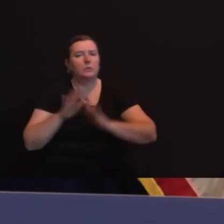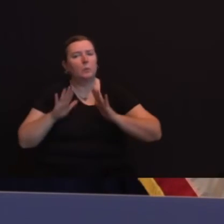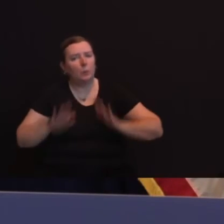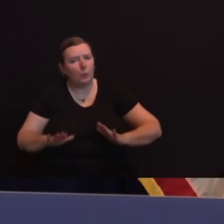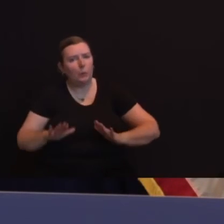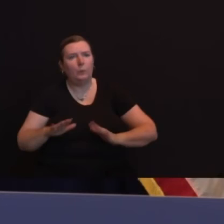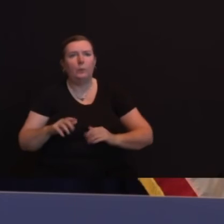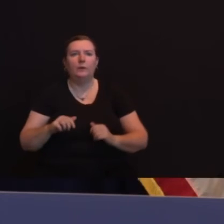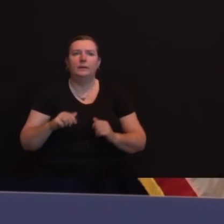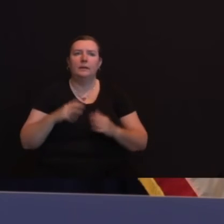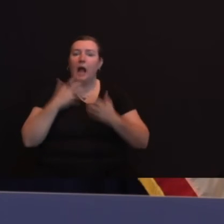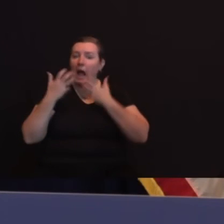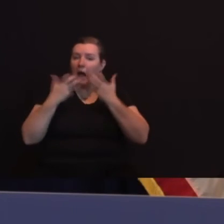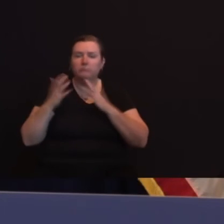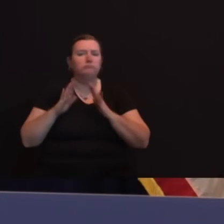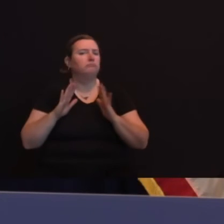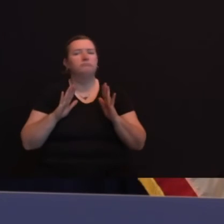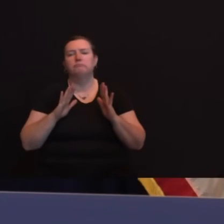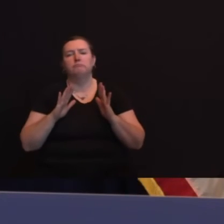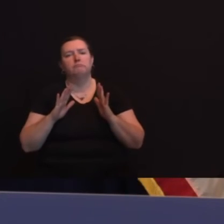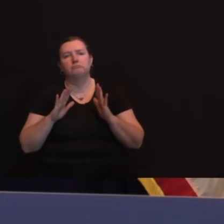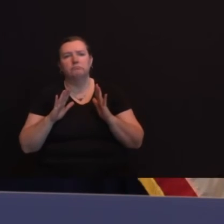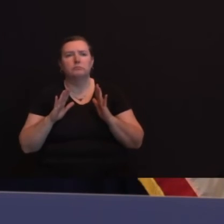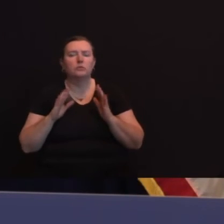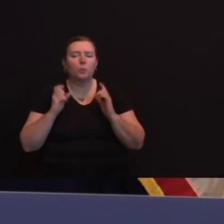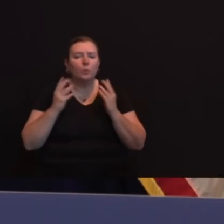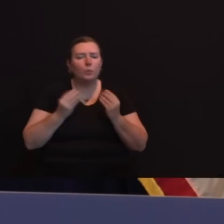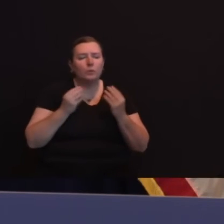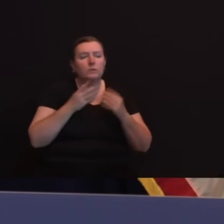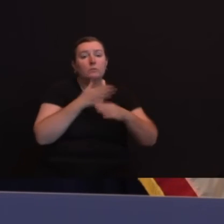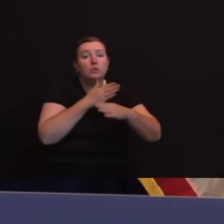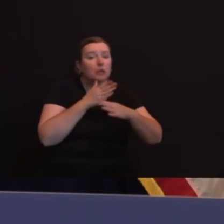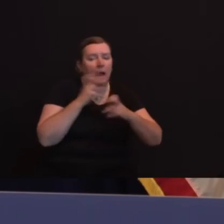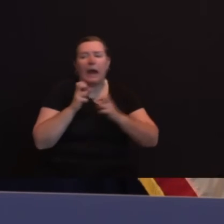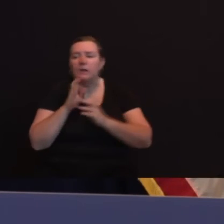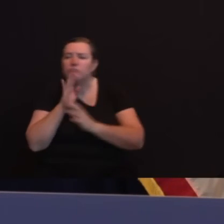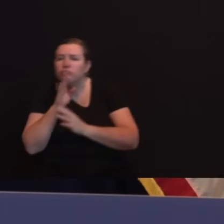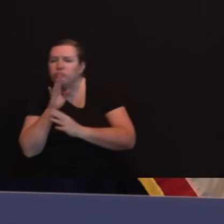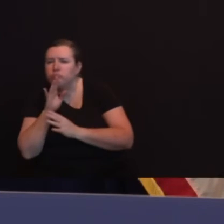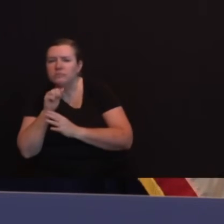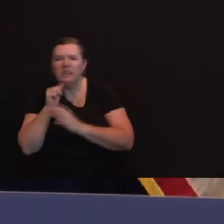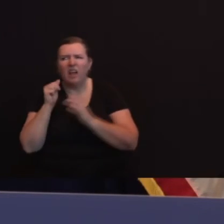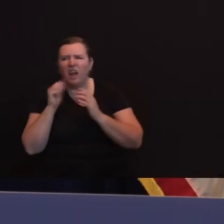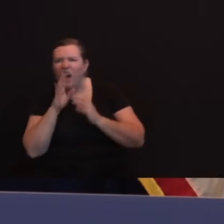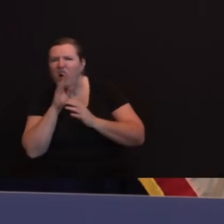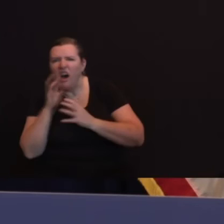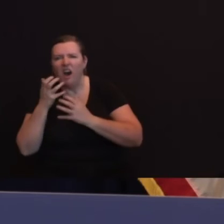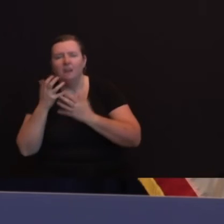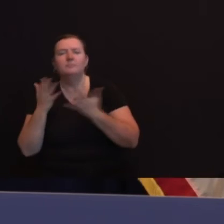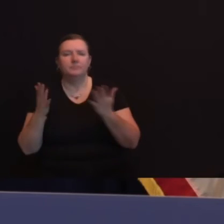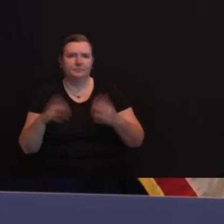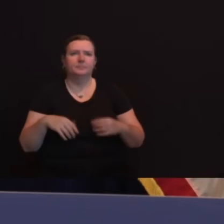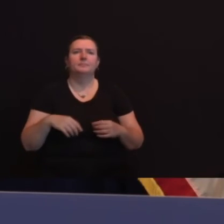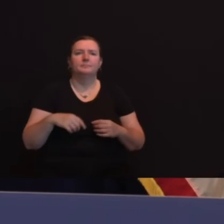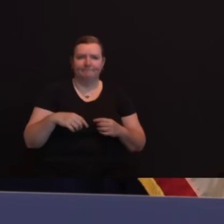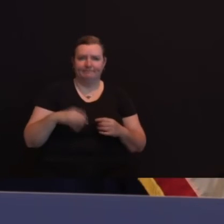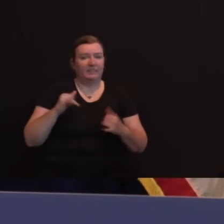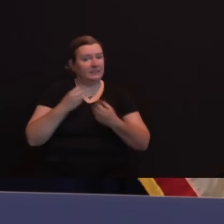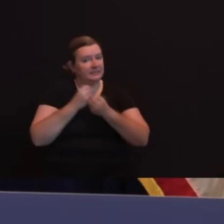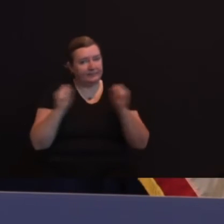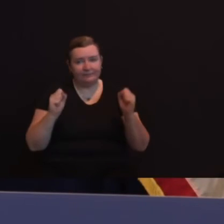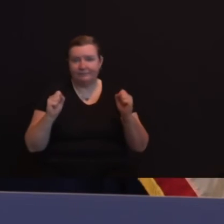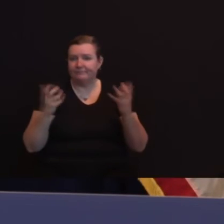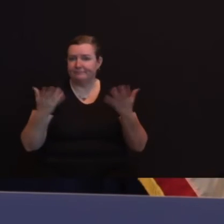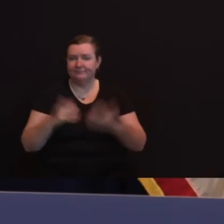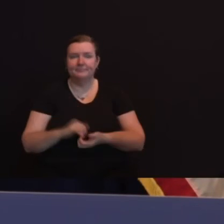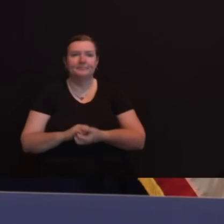loudly to be heard. Please keep safety in mind while celebrating the holiday. We cannot let our guard down because we